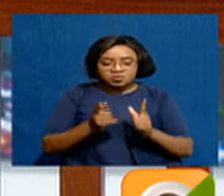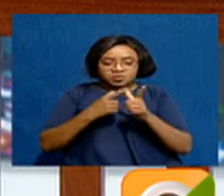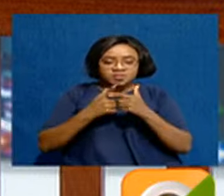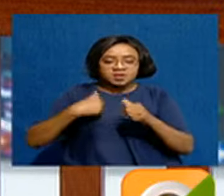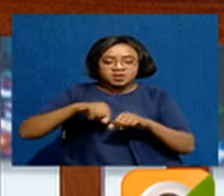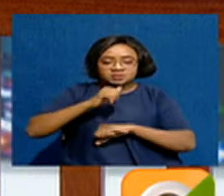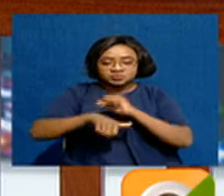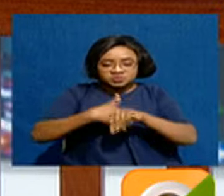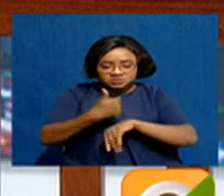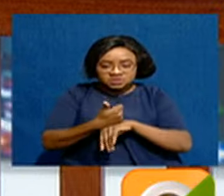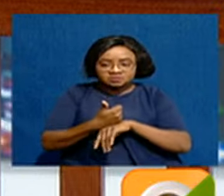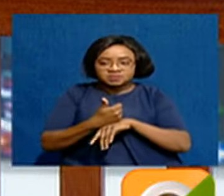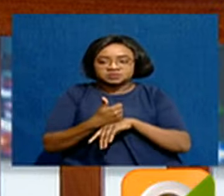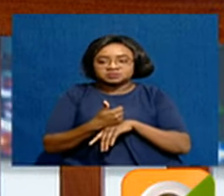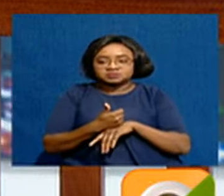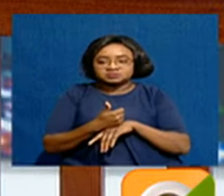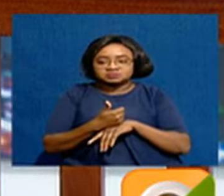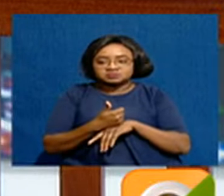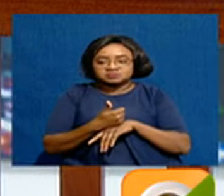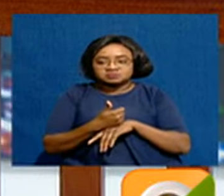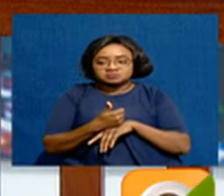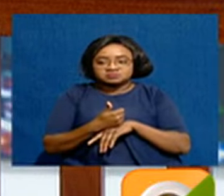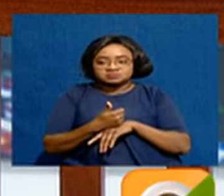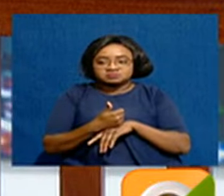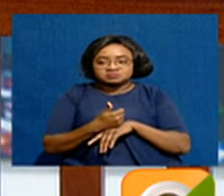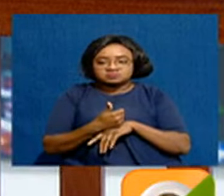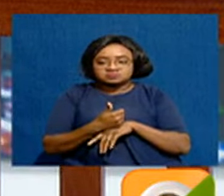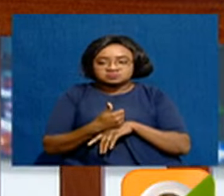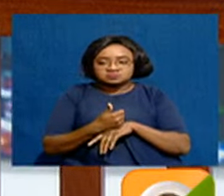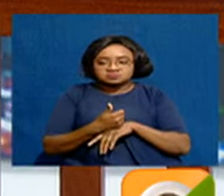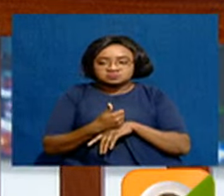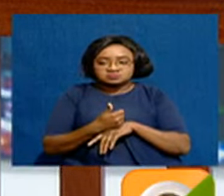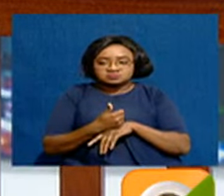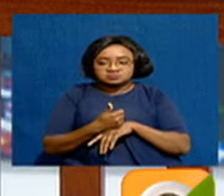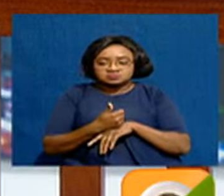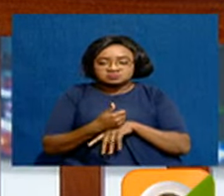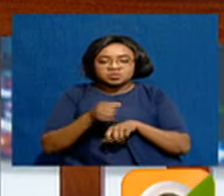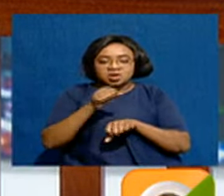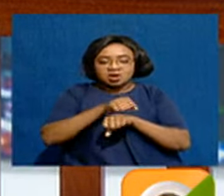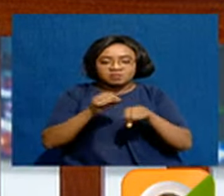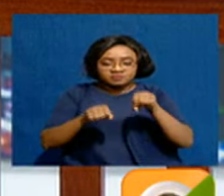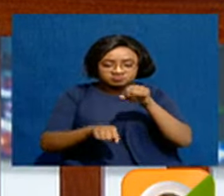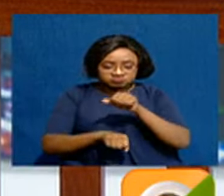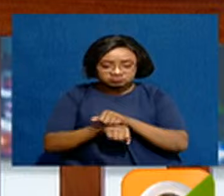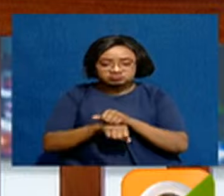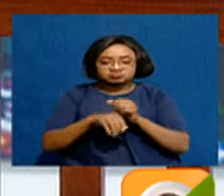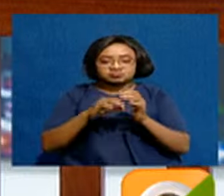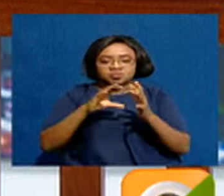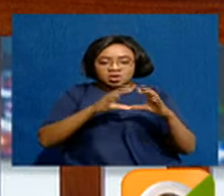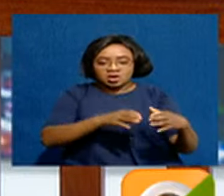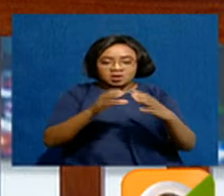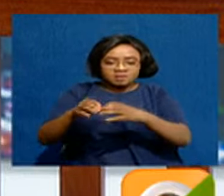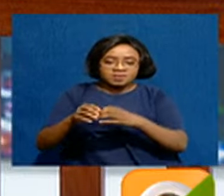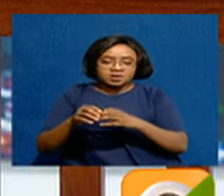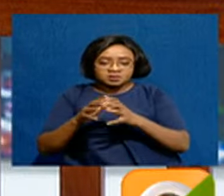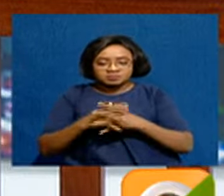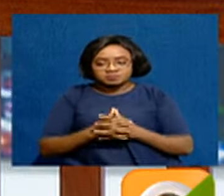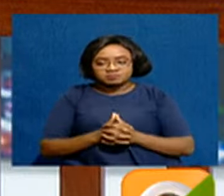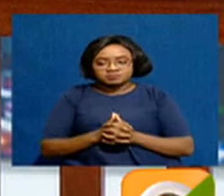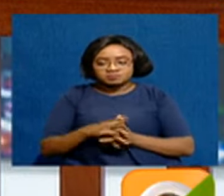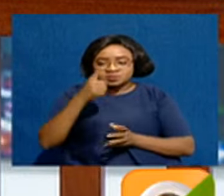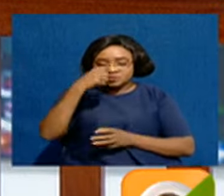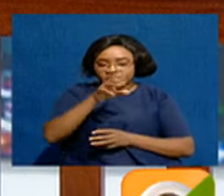place, the Defense Council is putting in place, a fully fledged construction company within KDF that